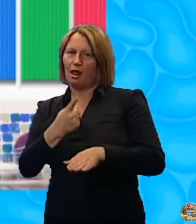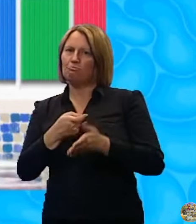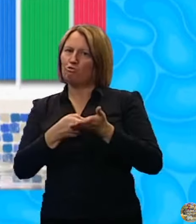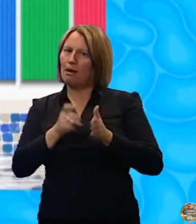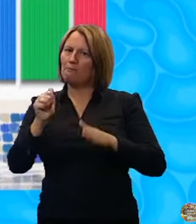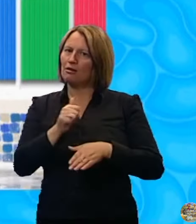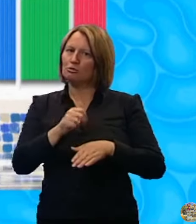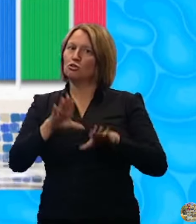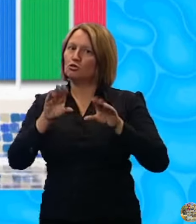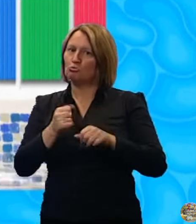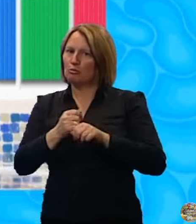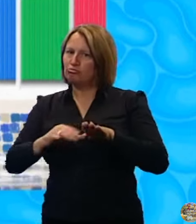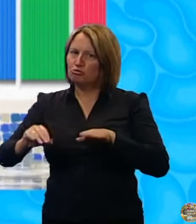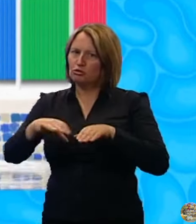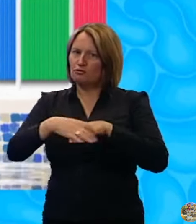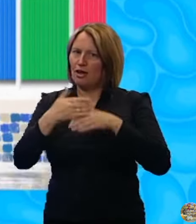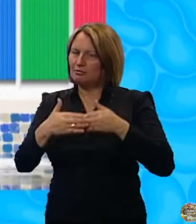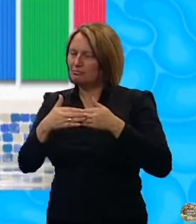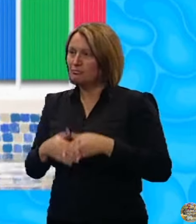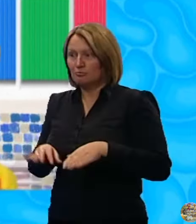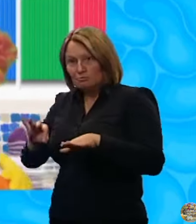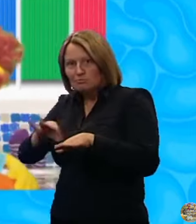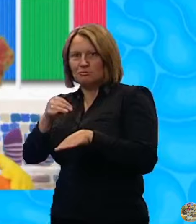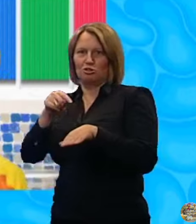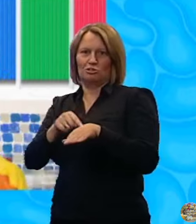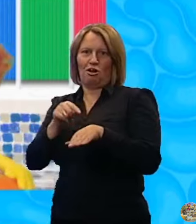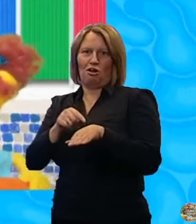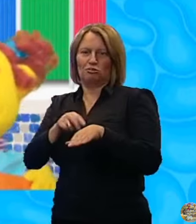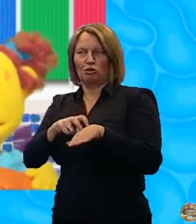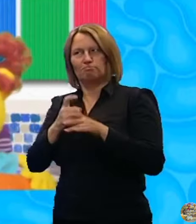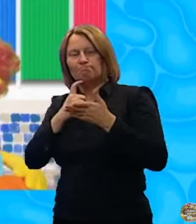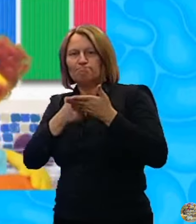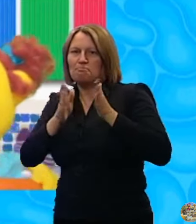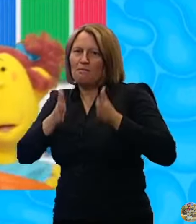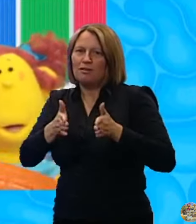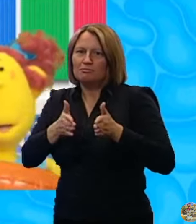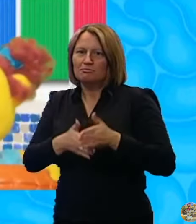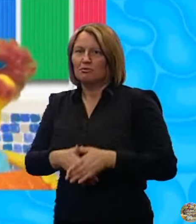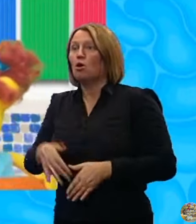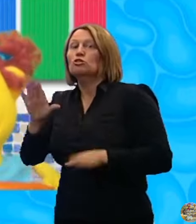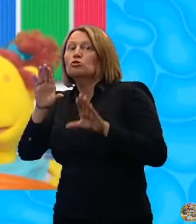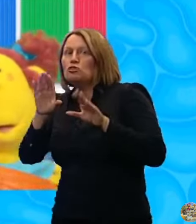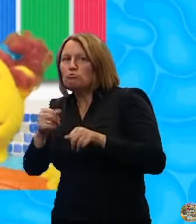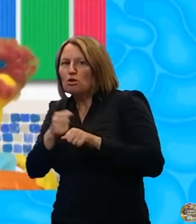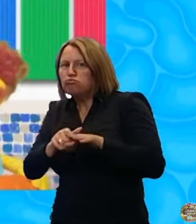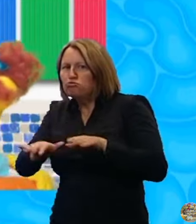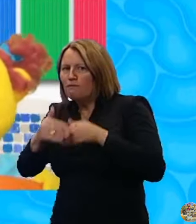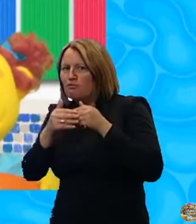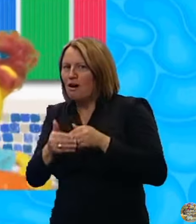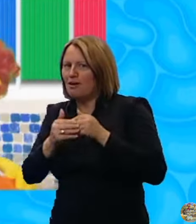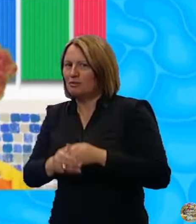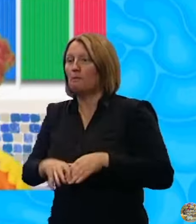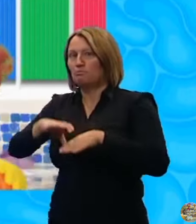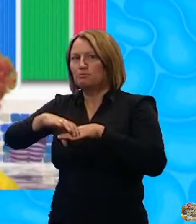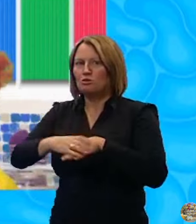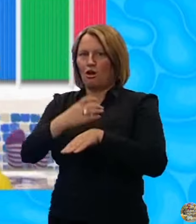recommends To stop that germ from getting